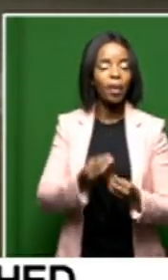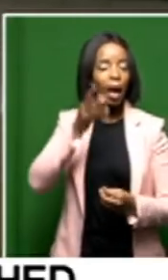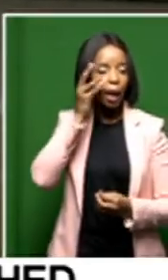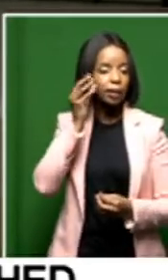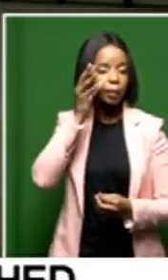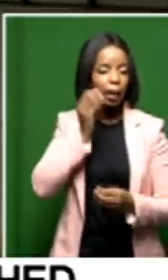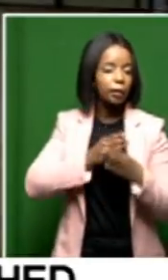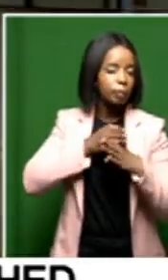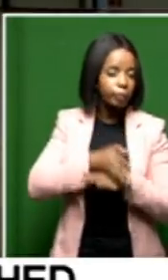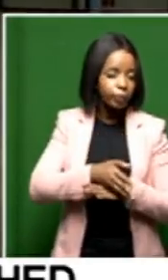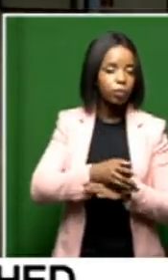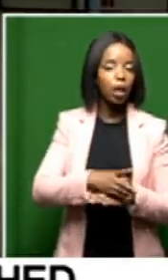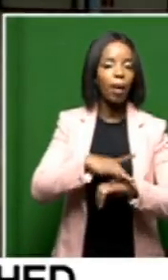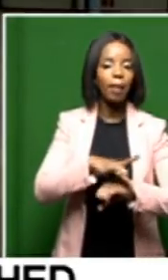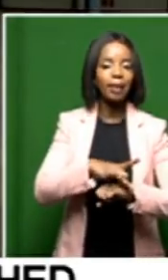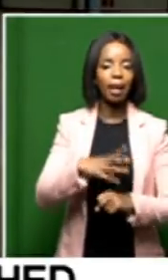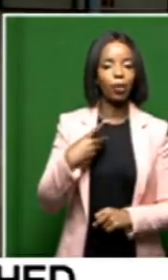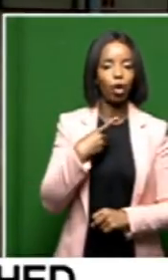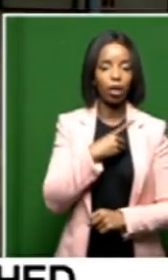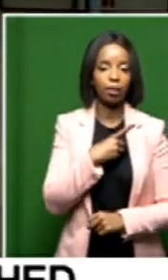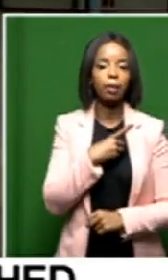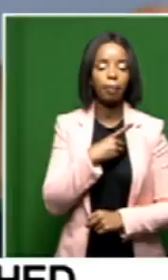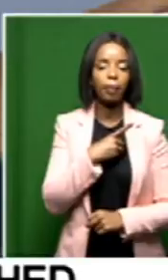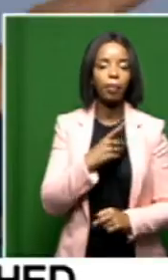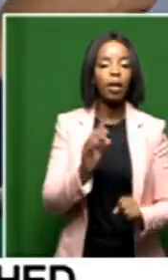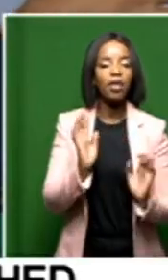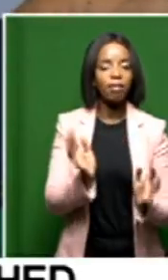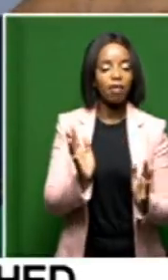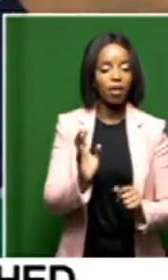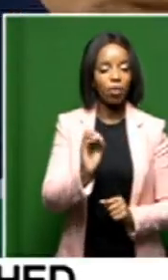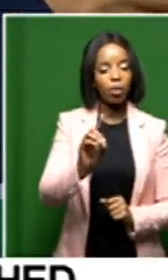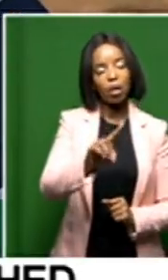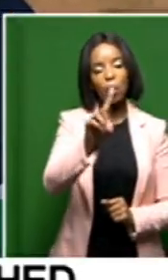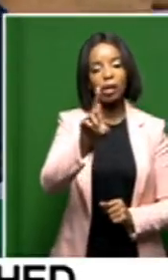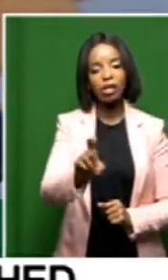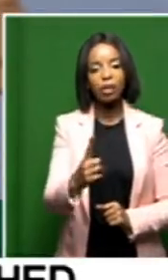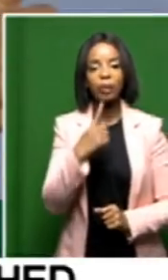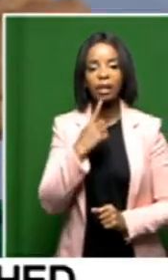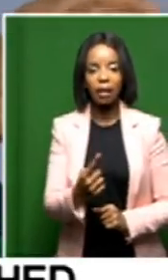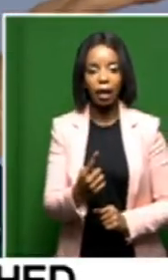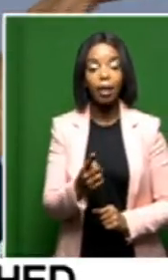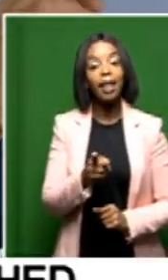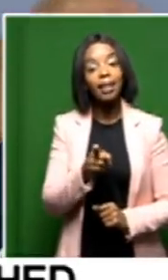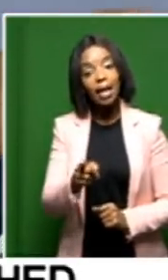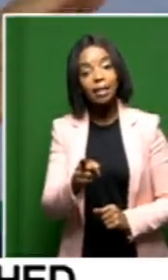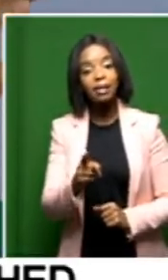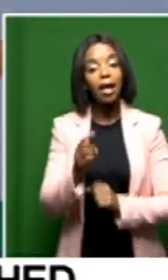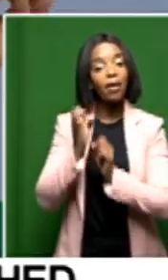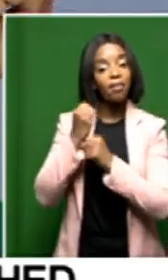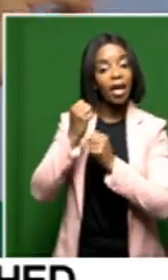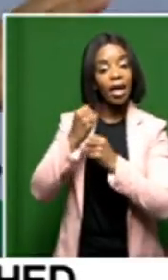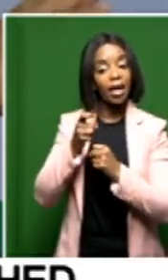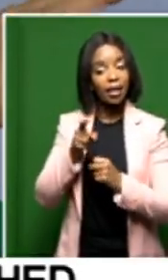this, it means that, I mean, as he said, there was a question to say, when this factory is actually working, how many people